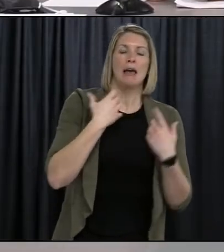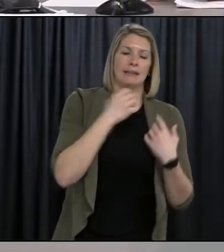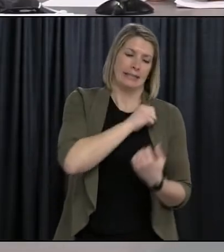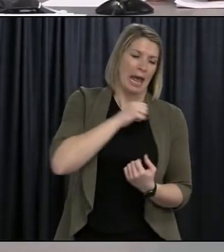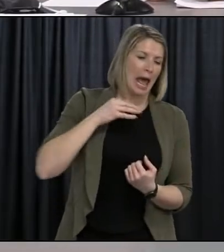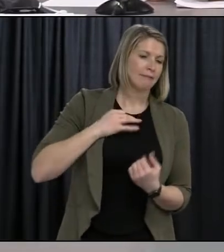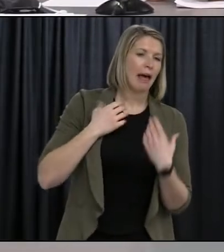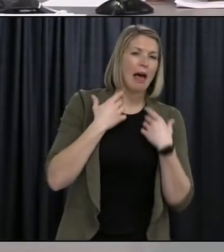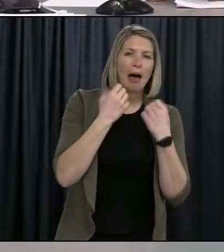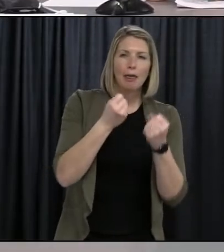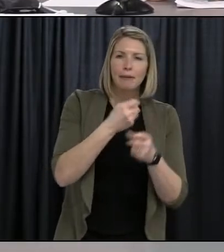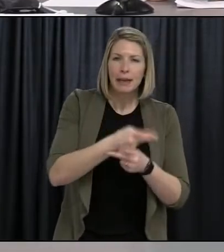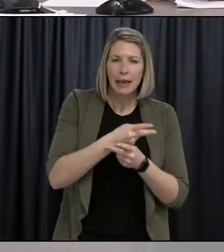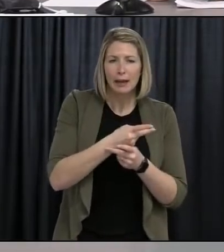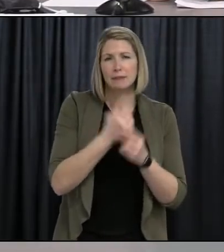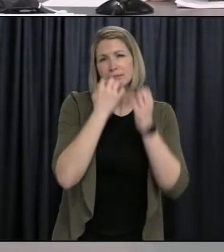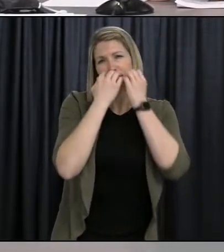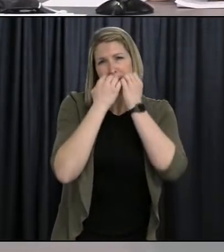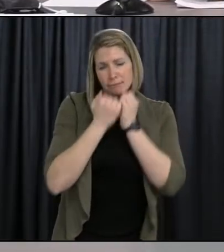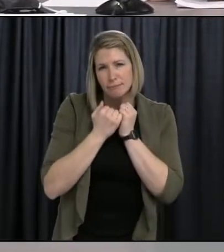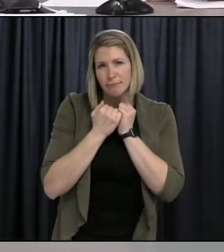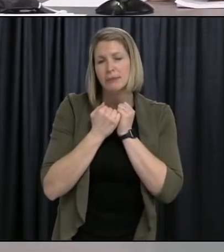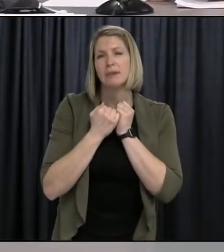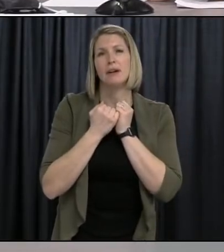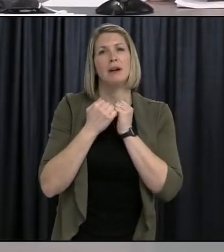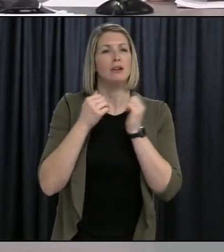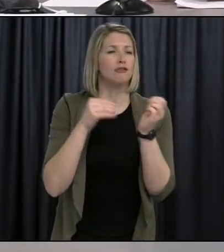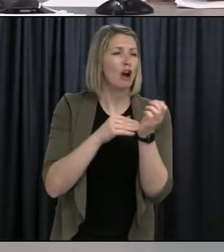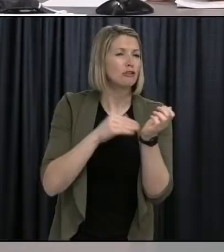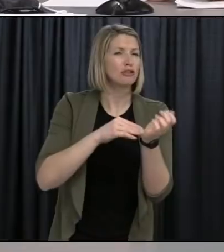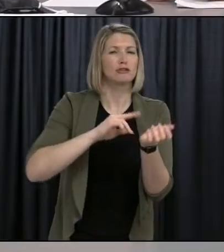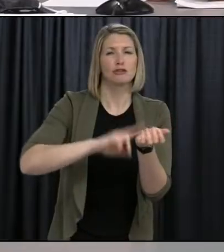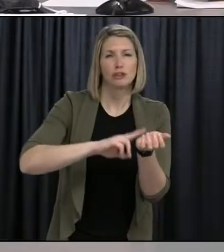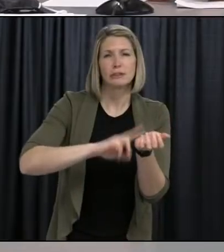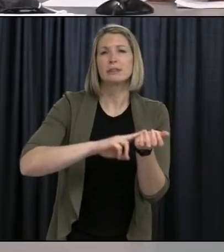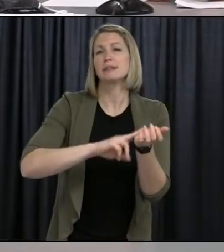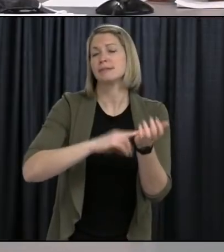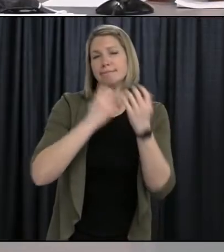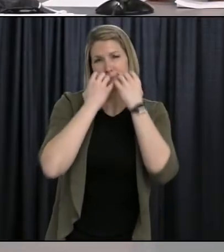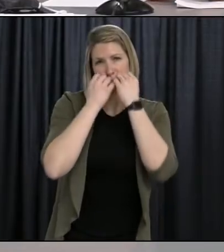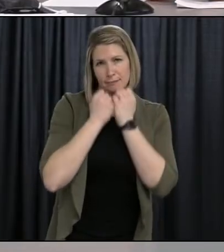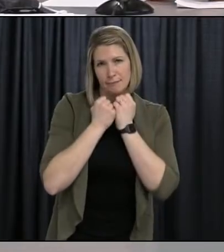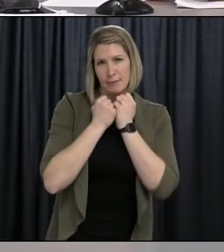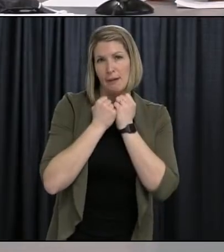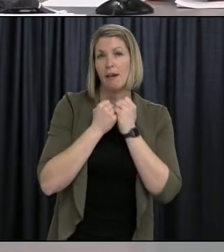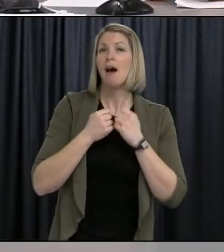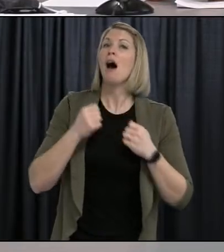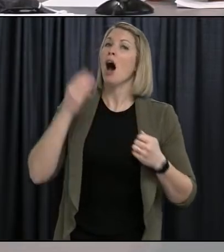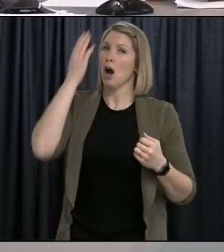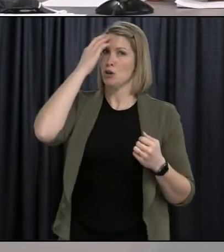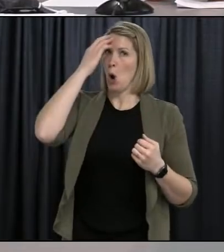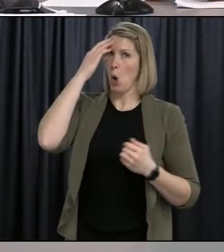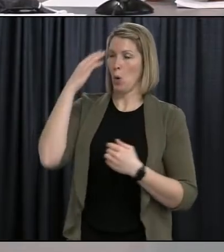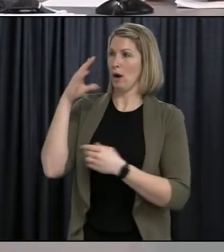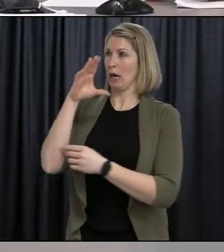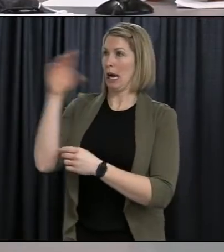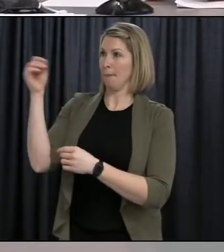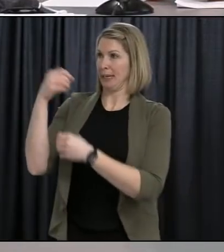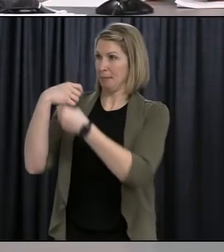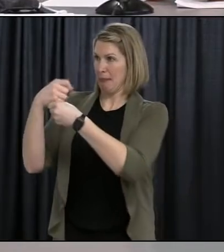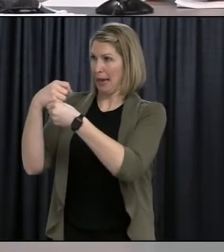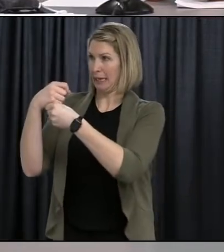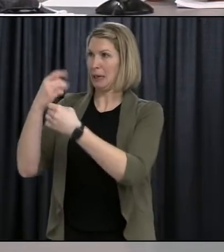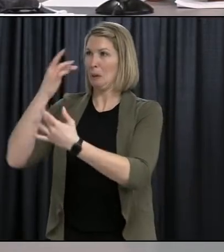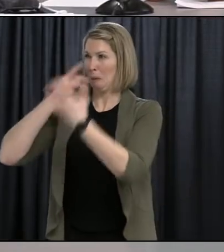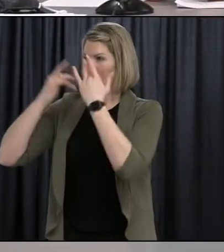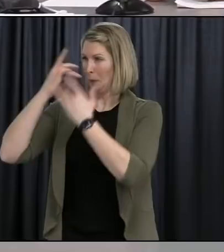is a really, really good idea. And I know that we're waiting on product, and it's not a matter of not wanting to vaccinate people. But I'm